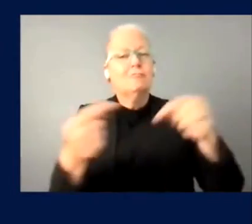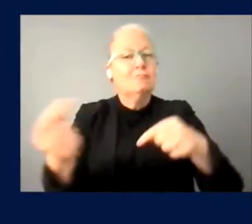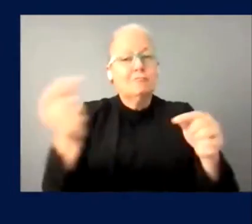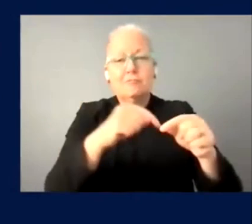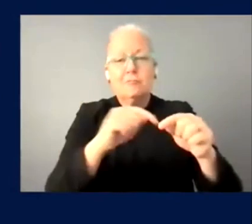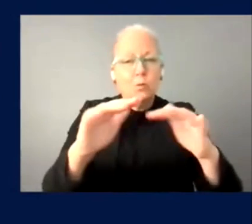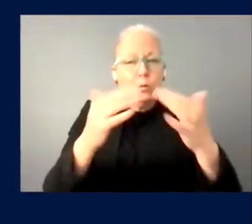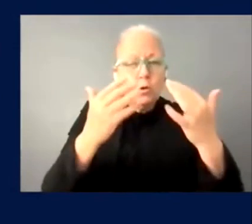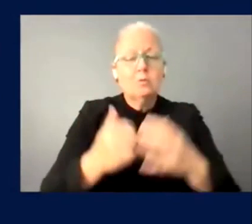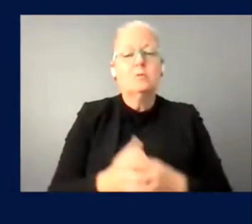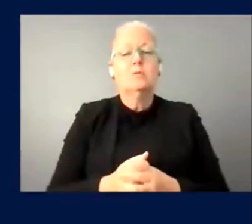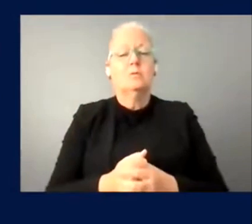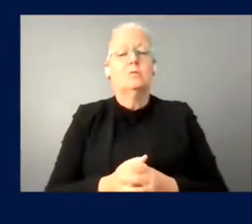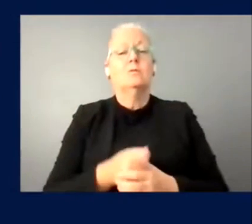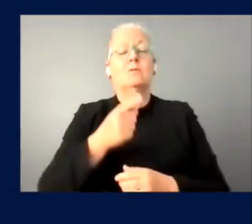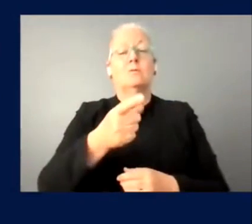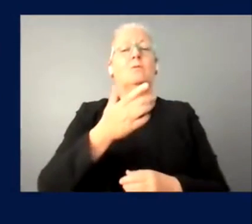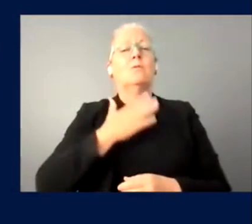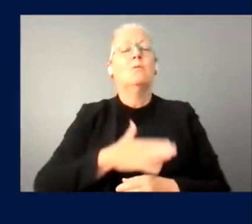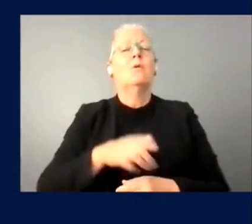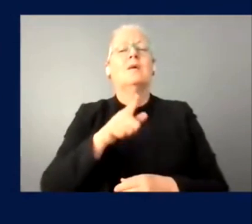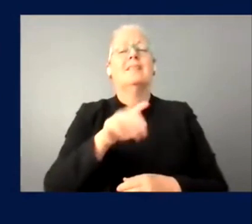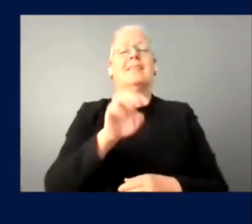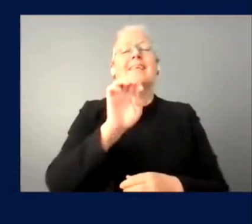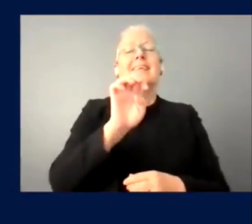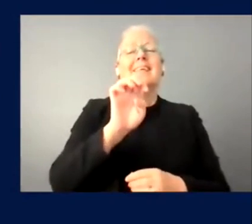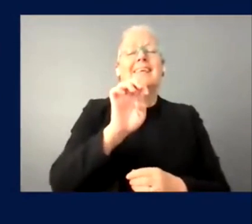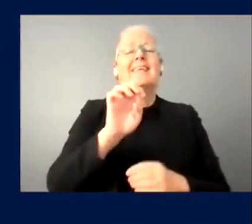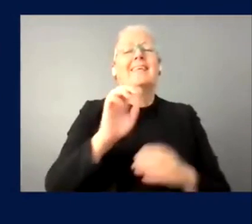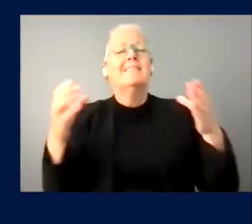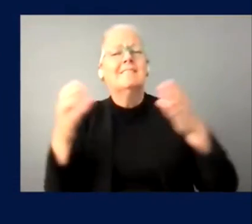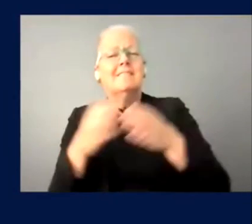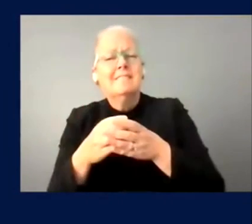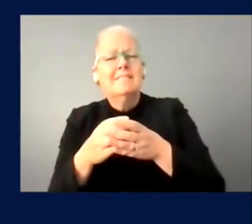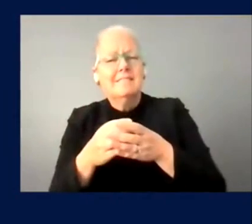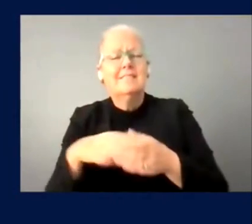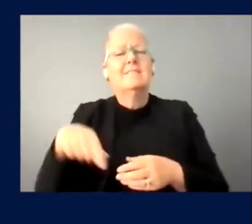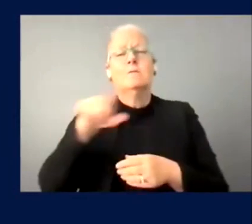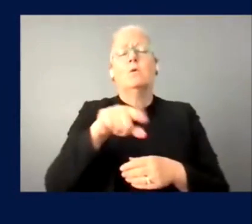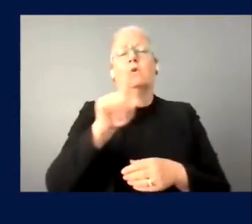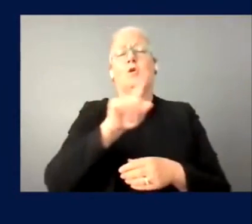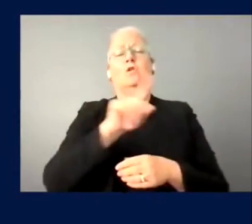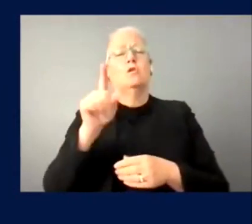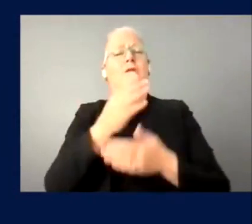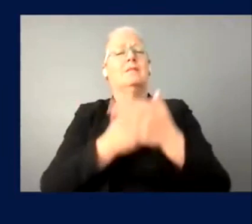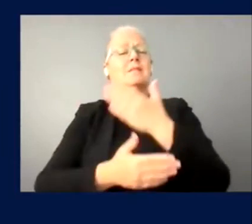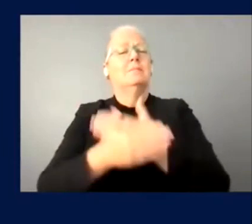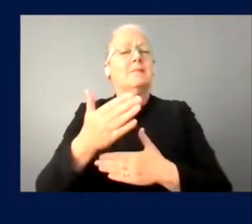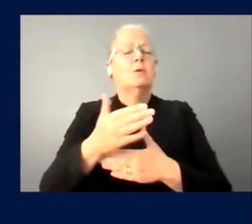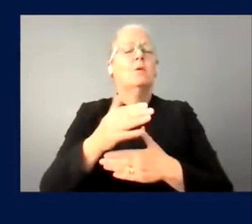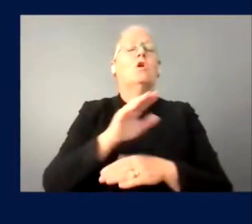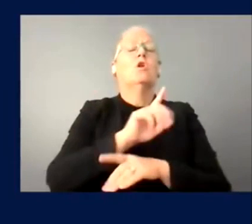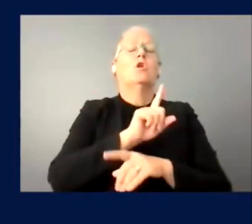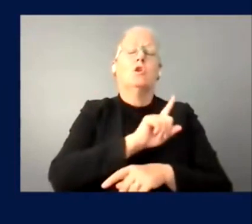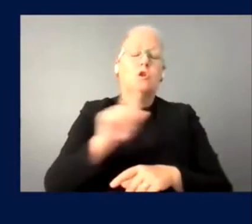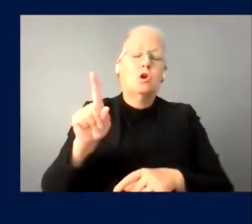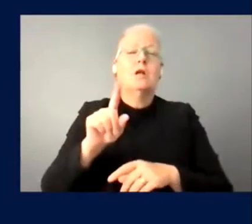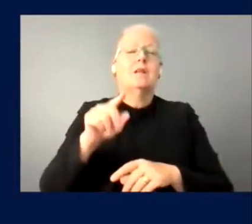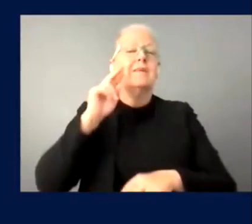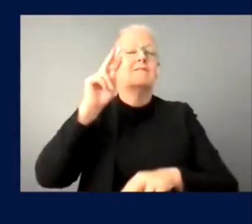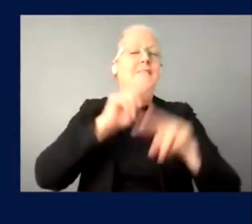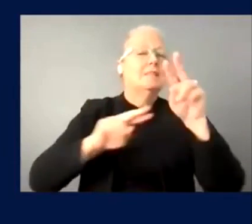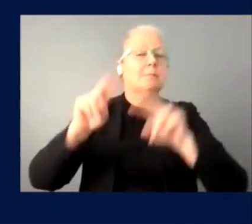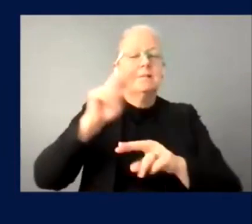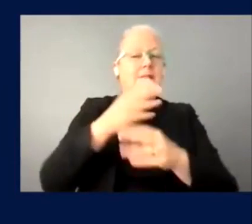a group discussion on kind of services for non-visibly disabled fans later, kicking off at about 5:20.